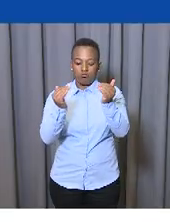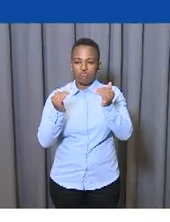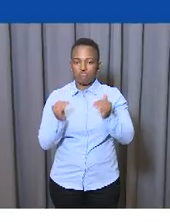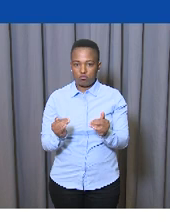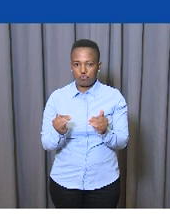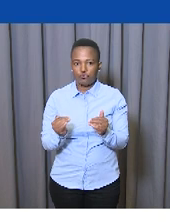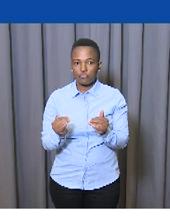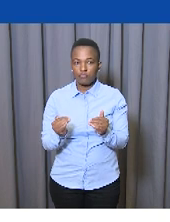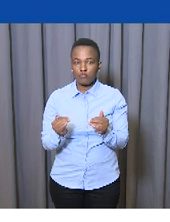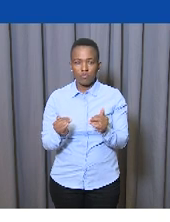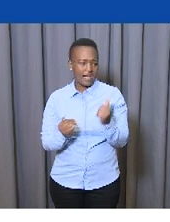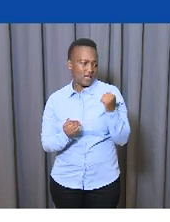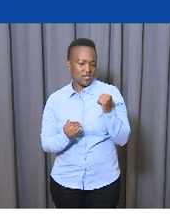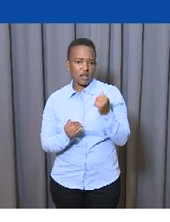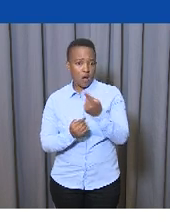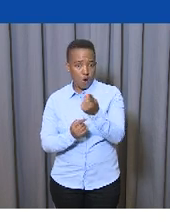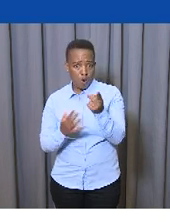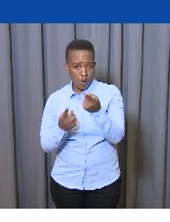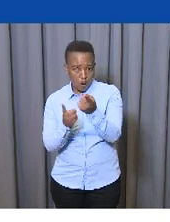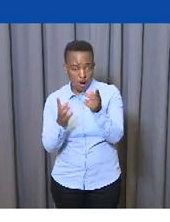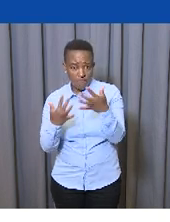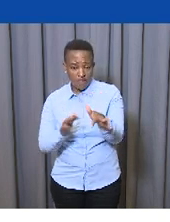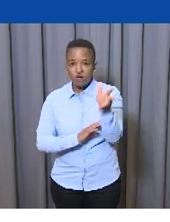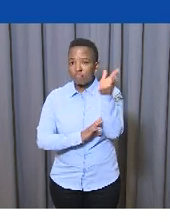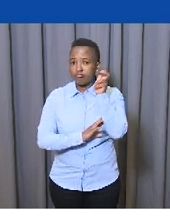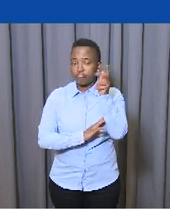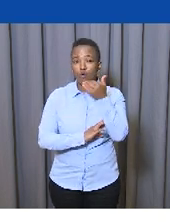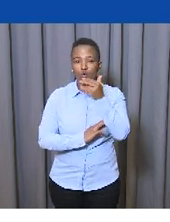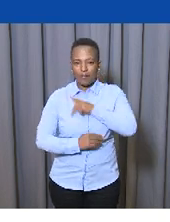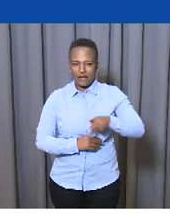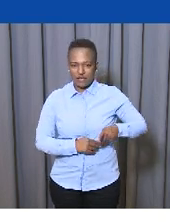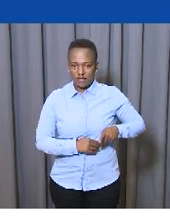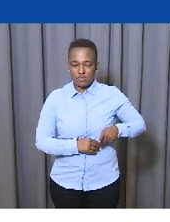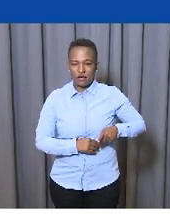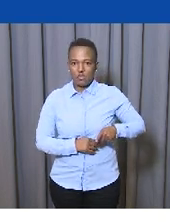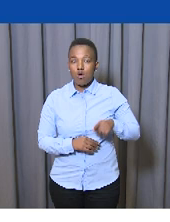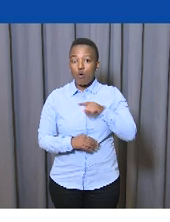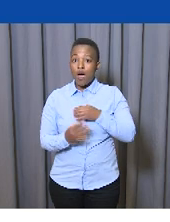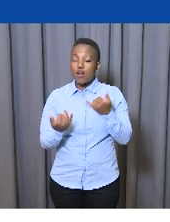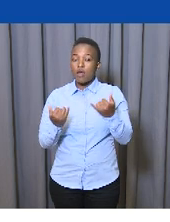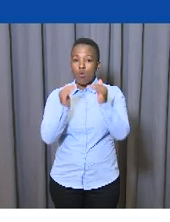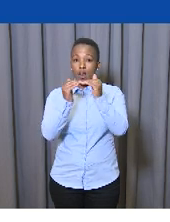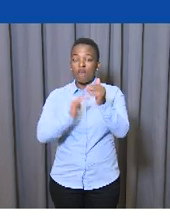All of us listened to the president also last night. But we are basically in level four.